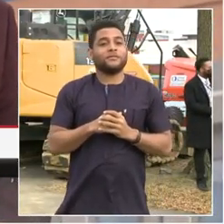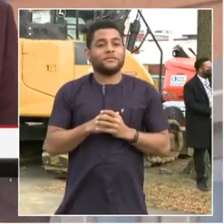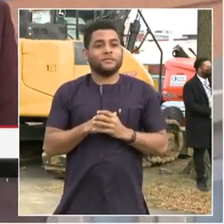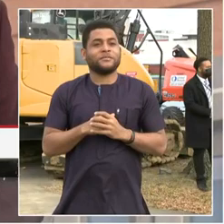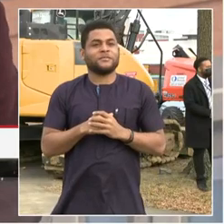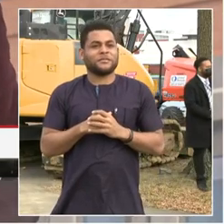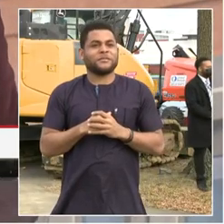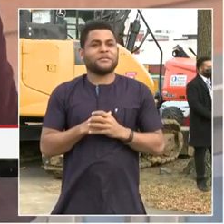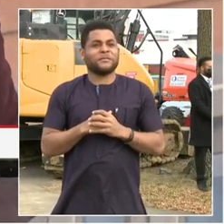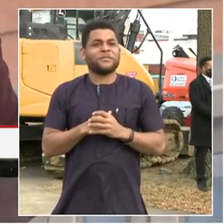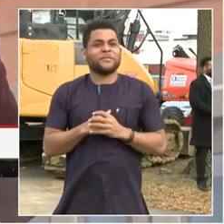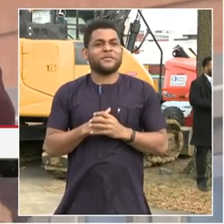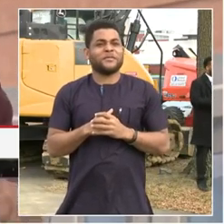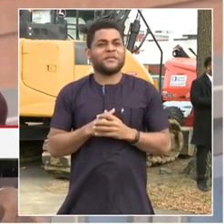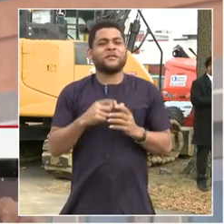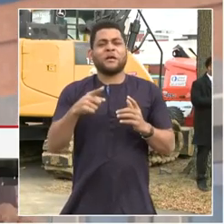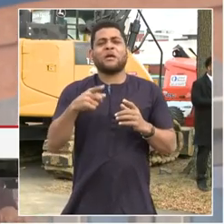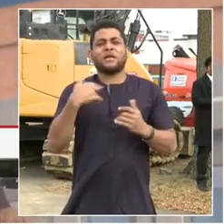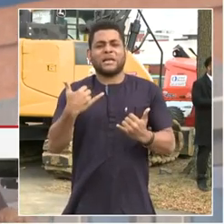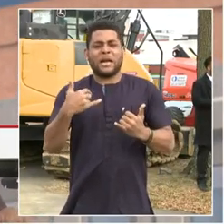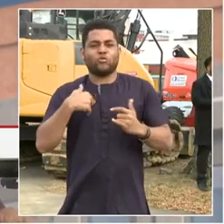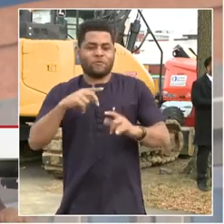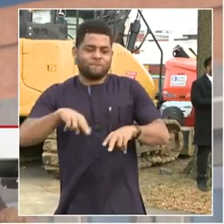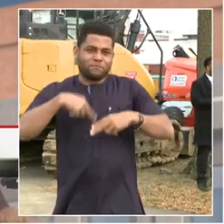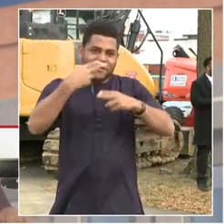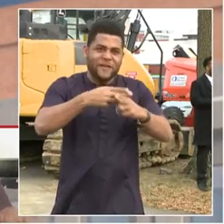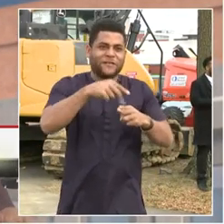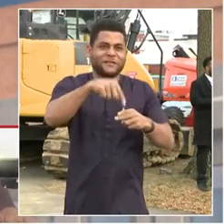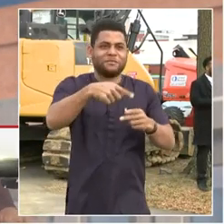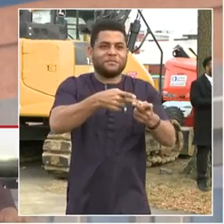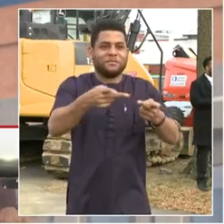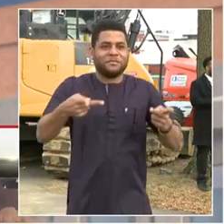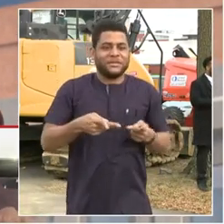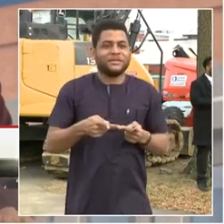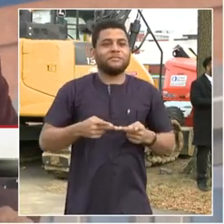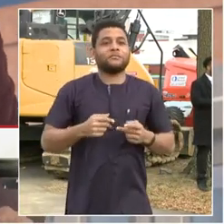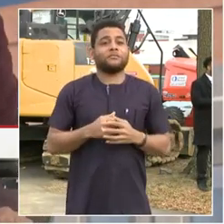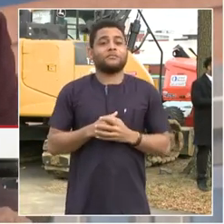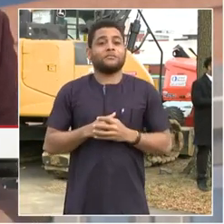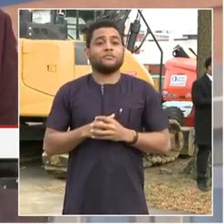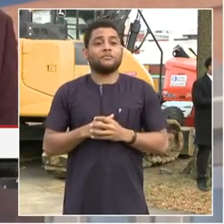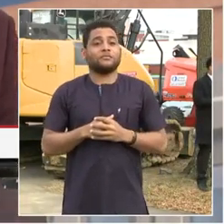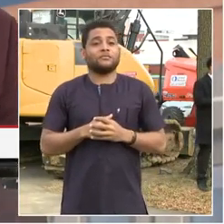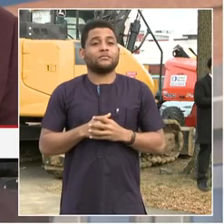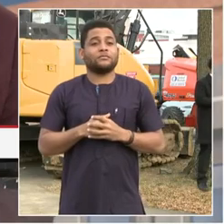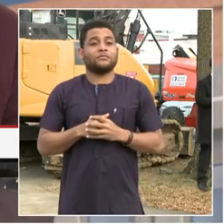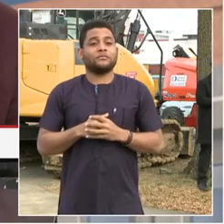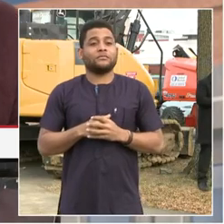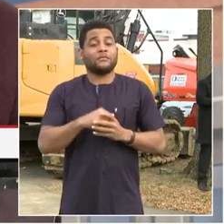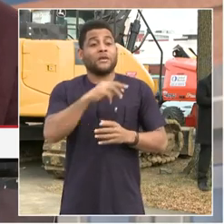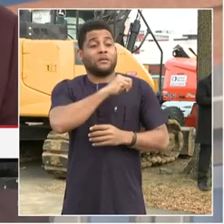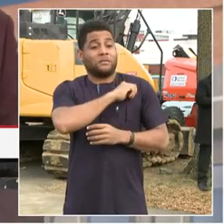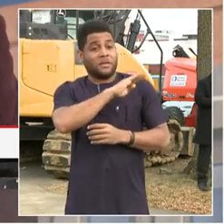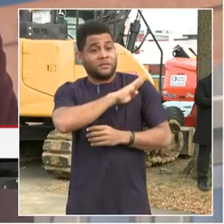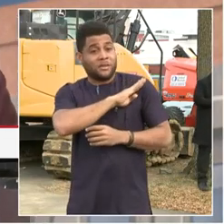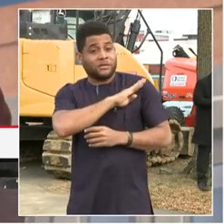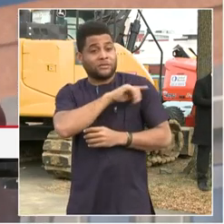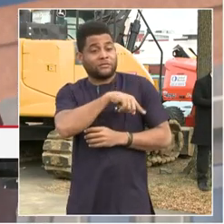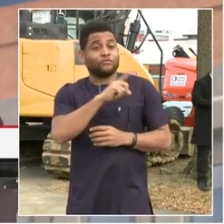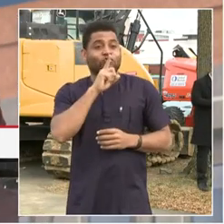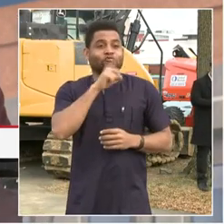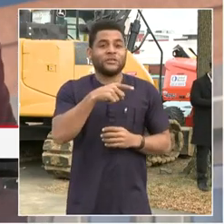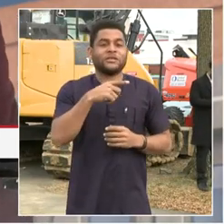facility. Mayor Bowser, thank you. I really appreciate what you said about the hospital name, not